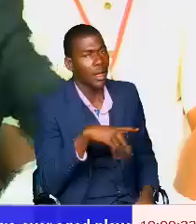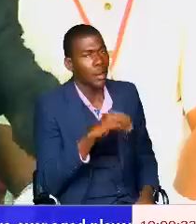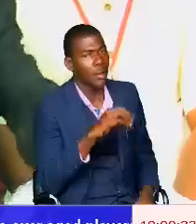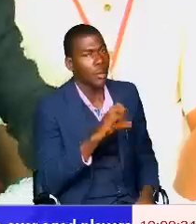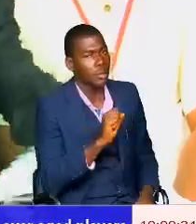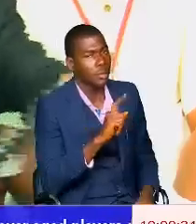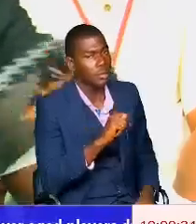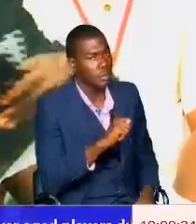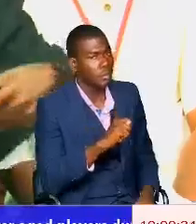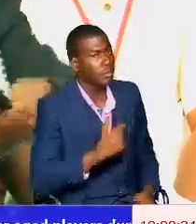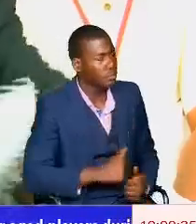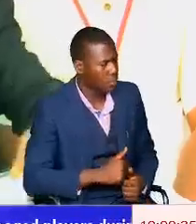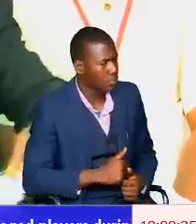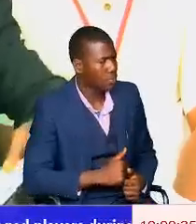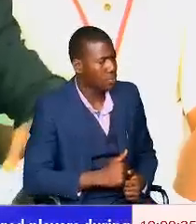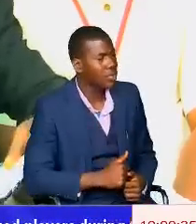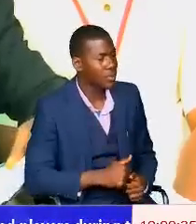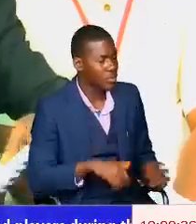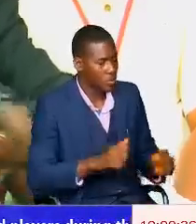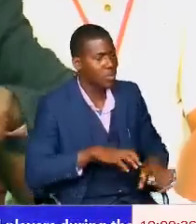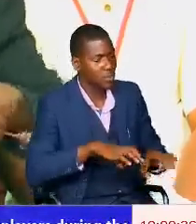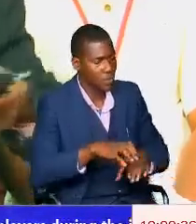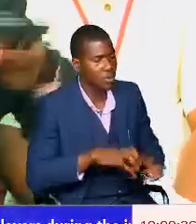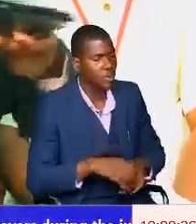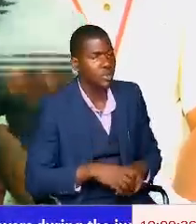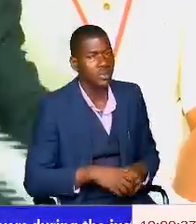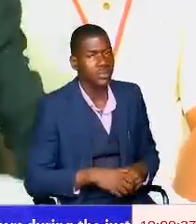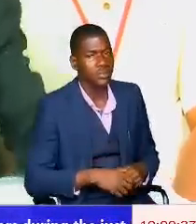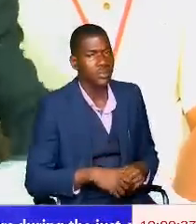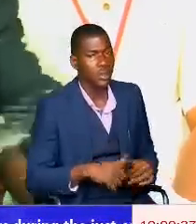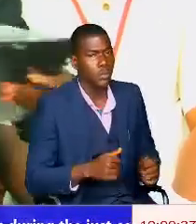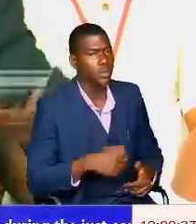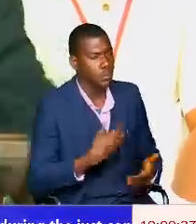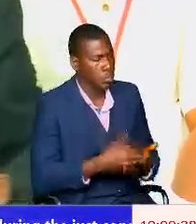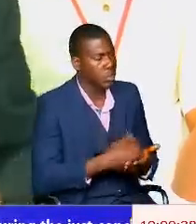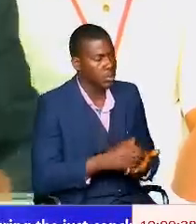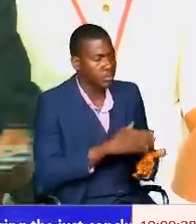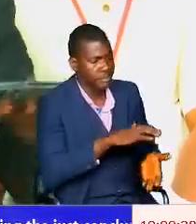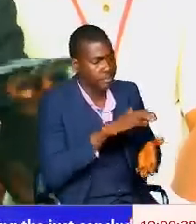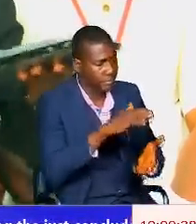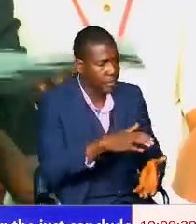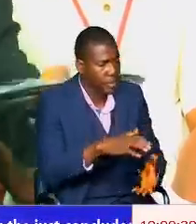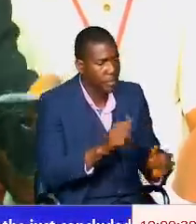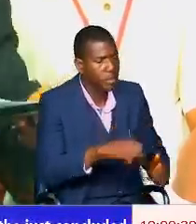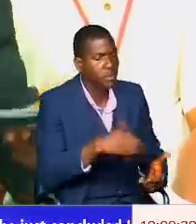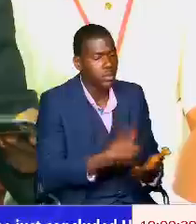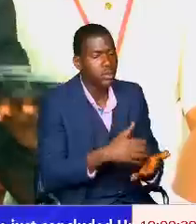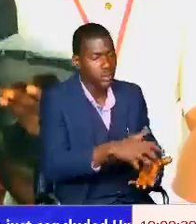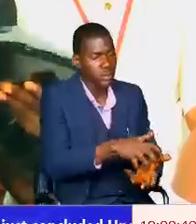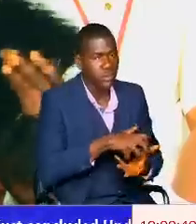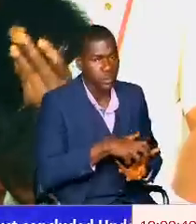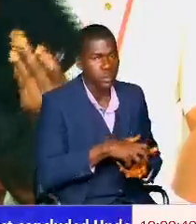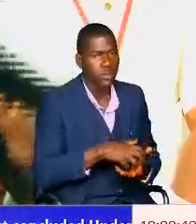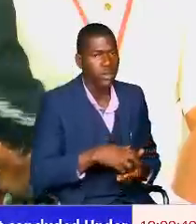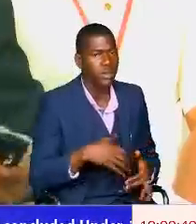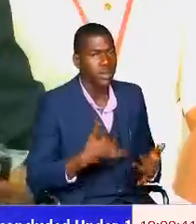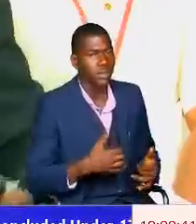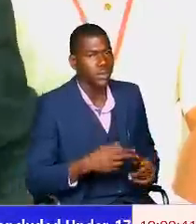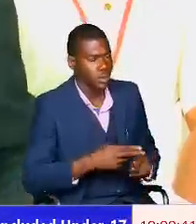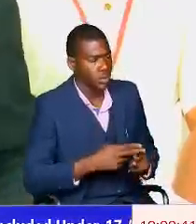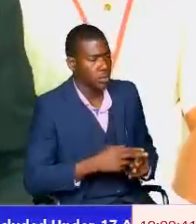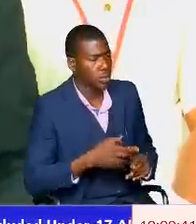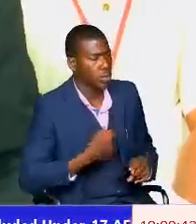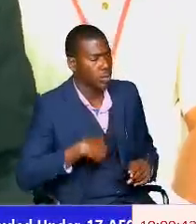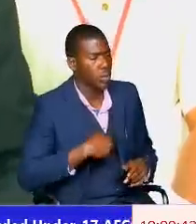bank. You go there, do your transaction there in your bank, and you can still deposit your money, you can still collect money. Even recently, we are going to collaboration